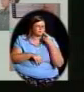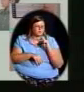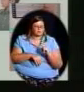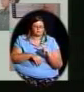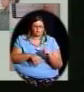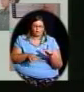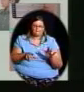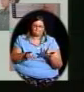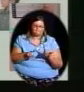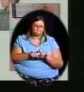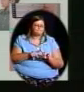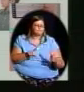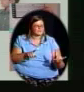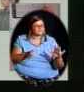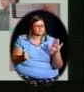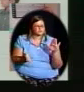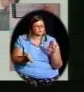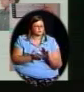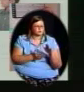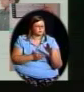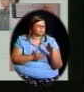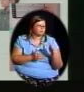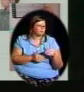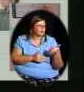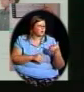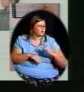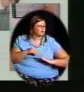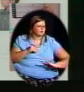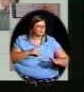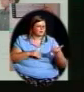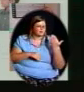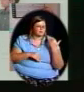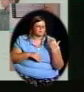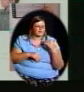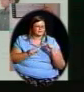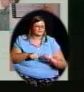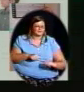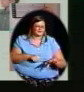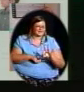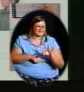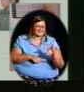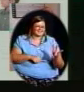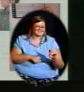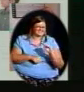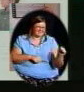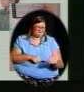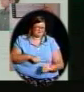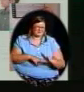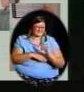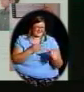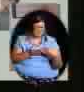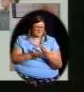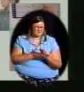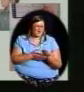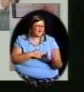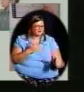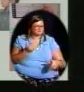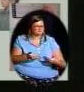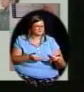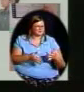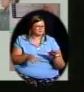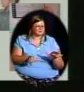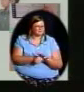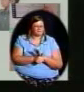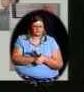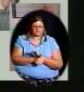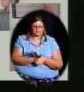And Dr. Letcher and his department is doing a wonderful job, and you can see 97% of the total positions have been filled, with 77